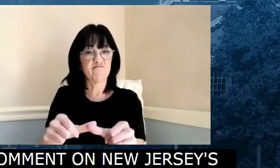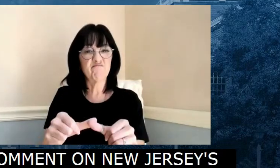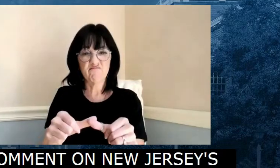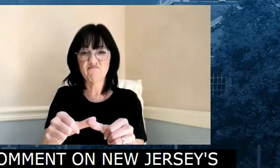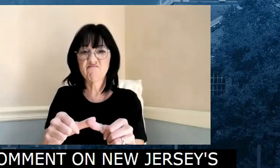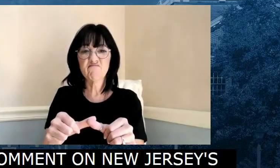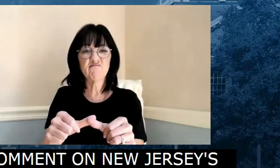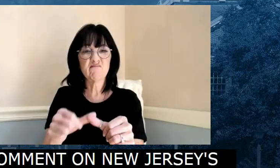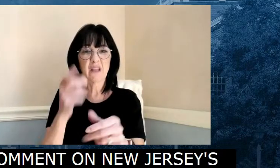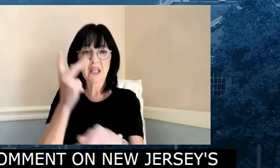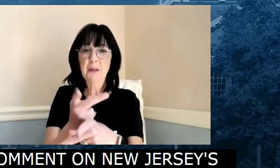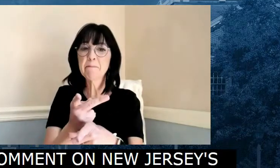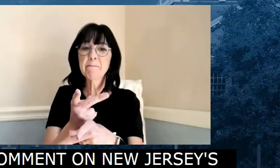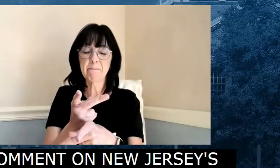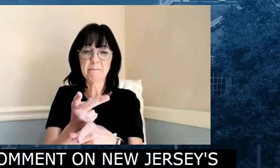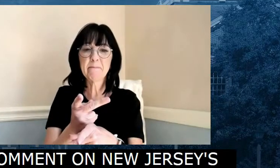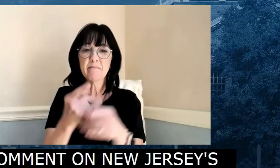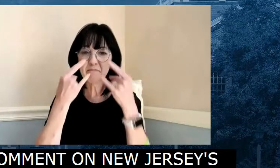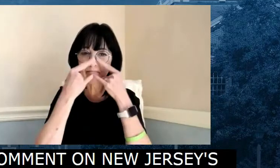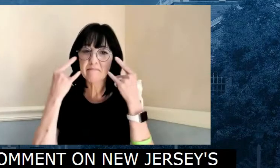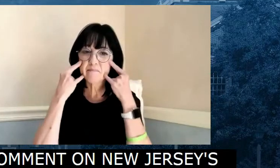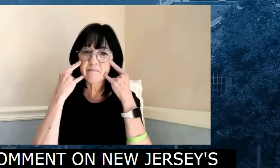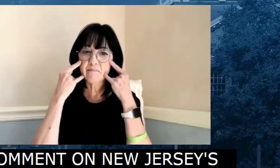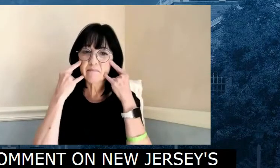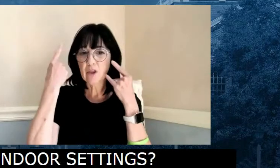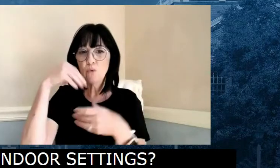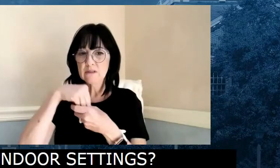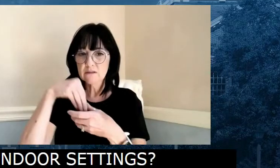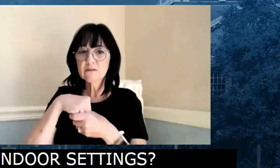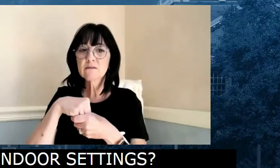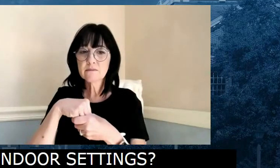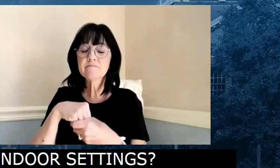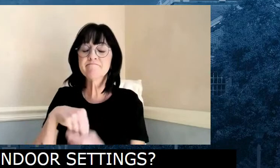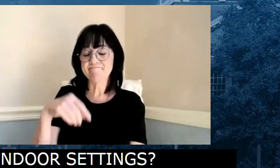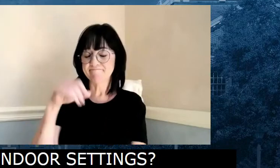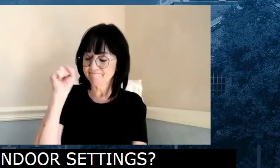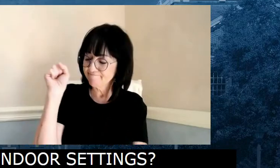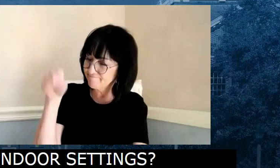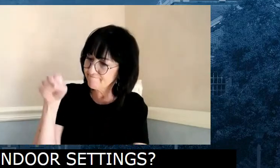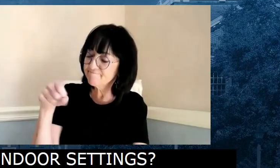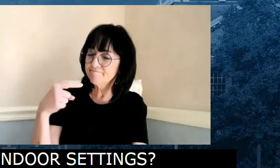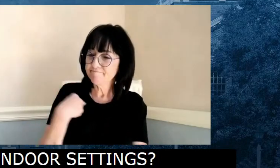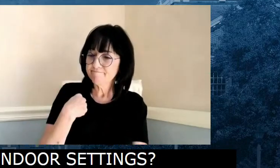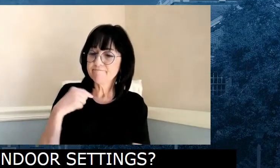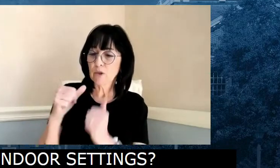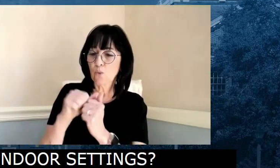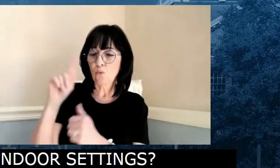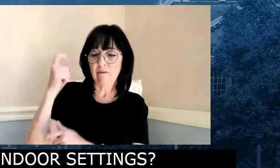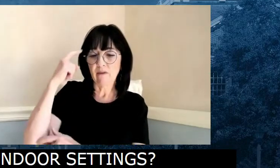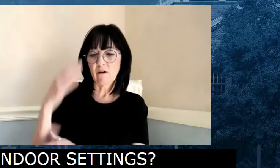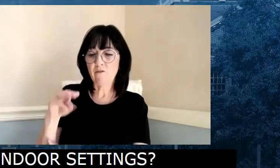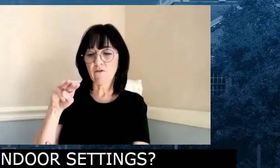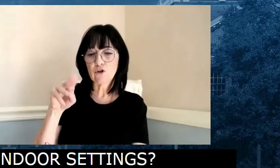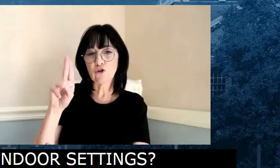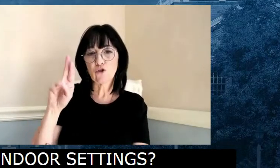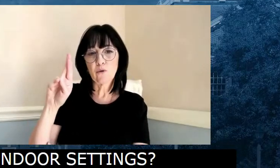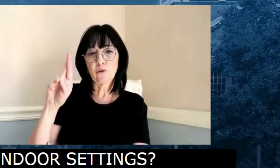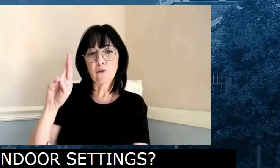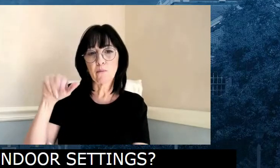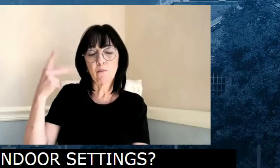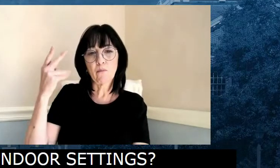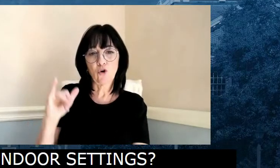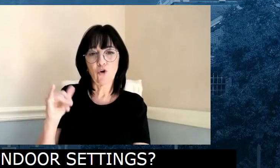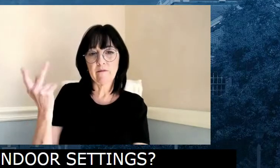Yeah, Governor Murphy and I did have an extensive conversation about that. He was,